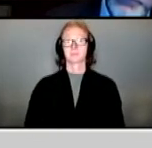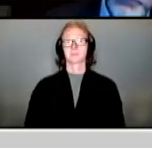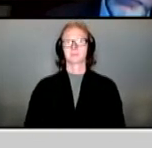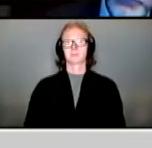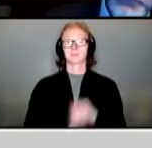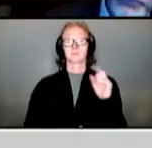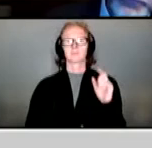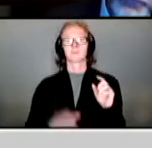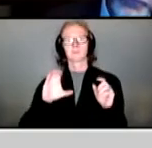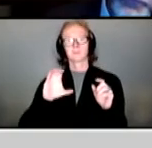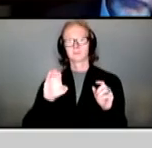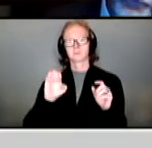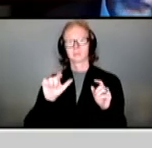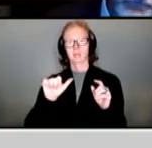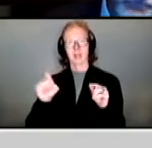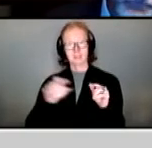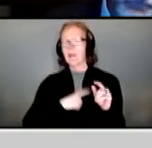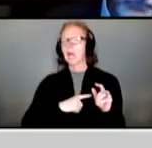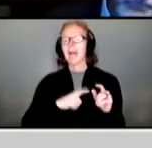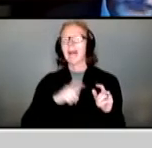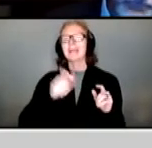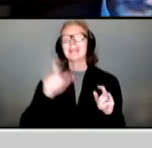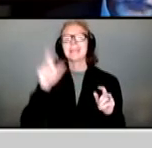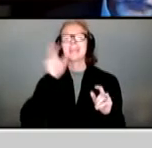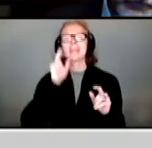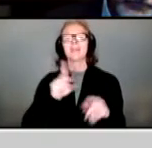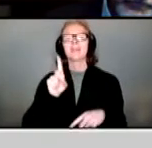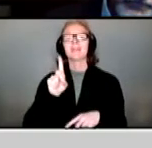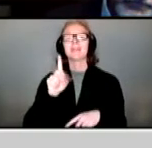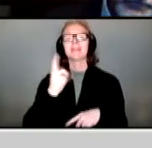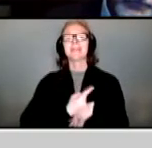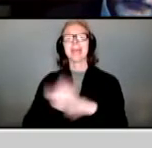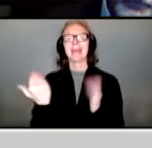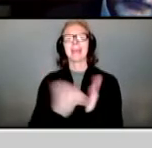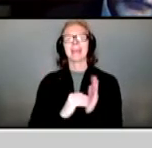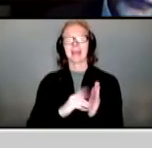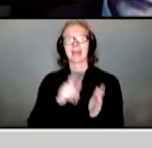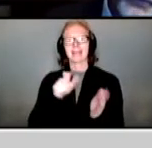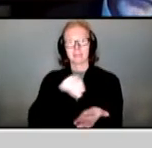And if I'm next, I just needed to hear that date again to make sure I am